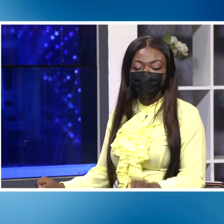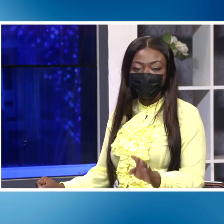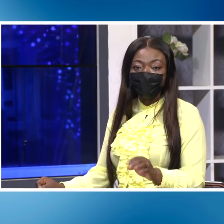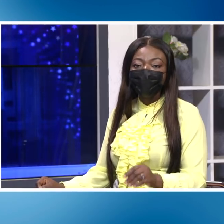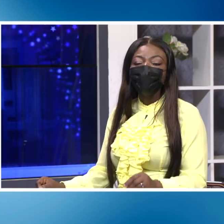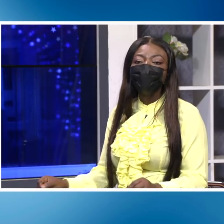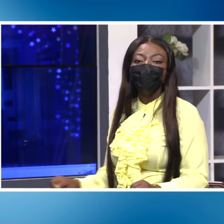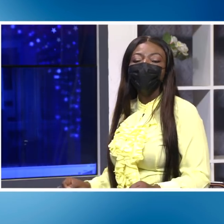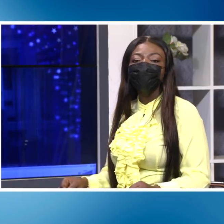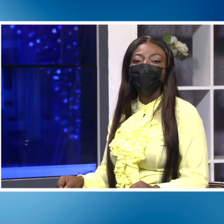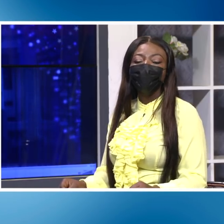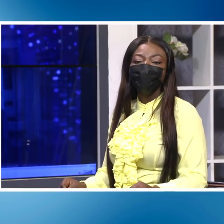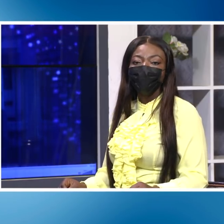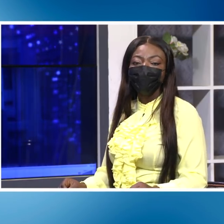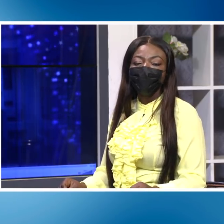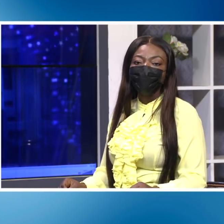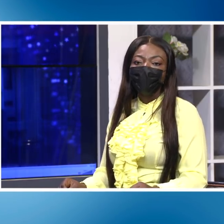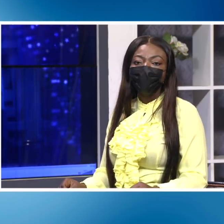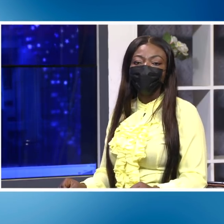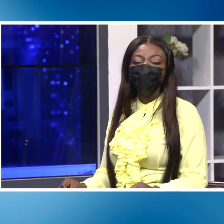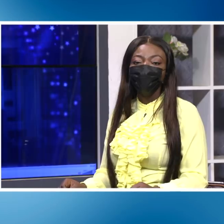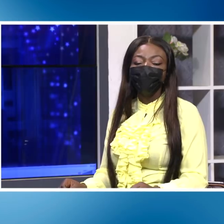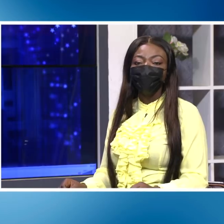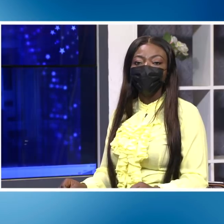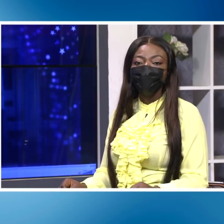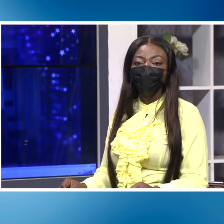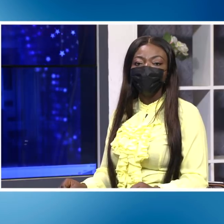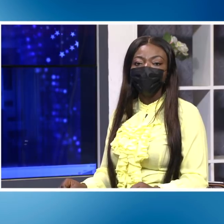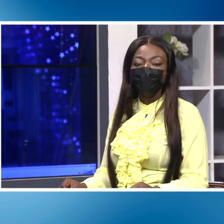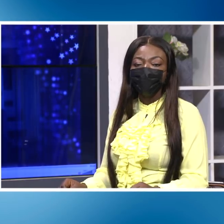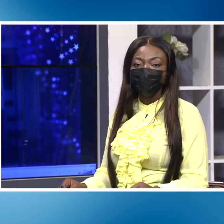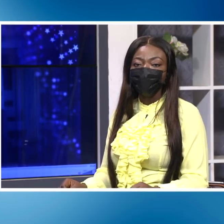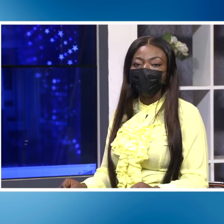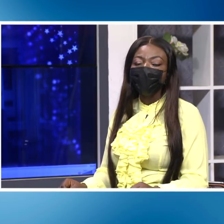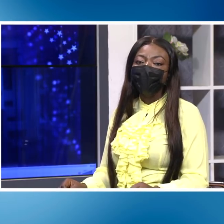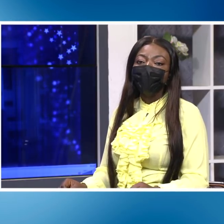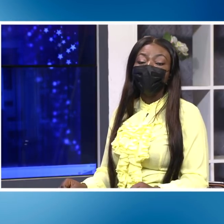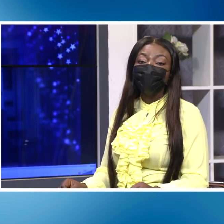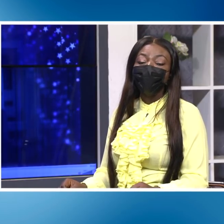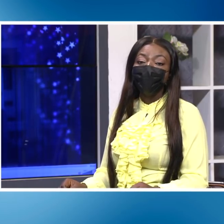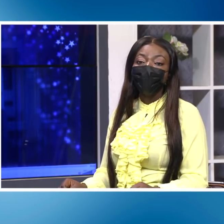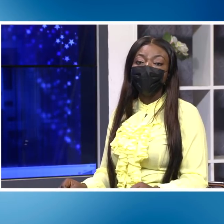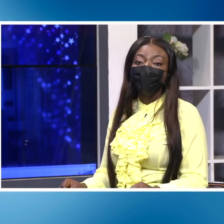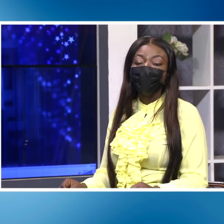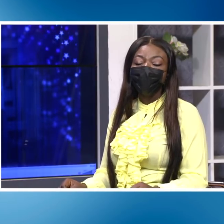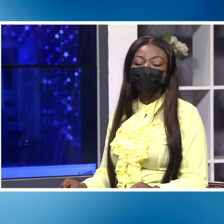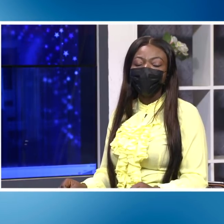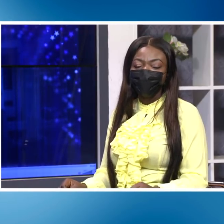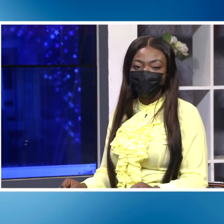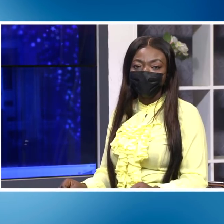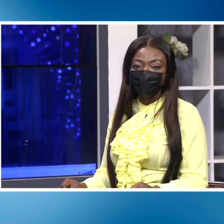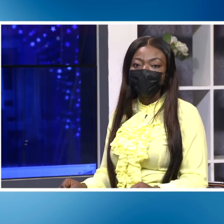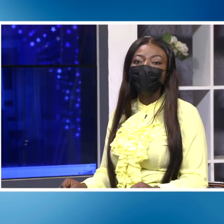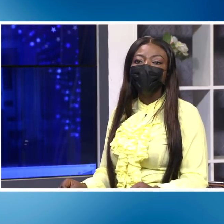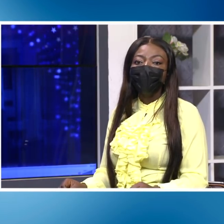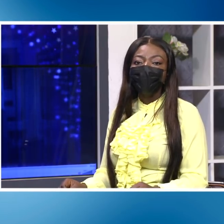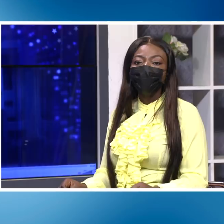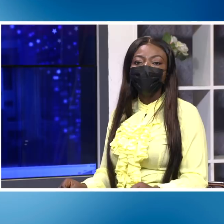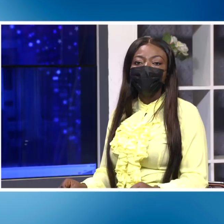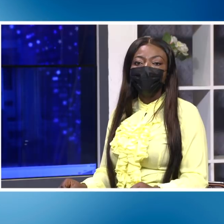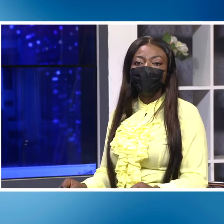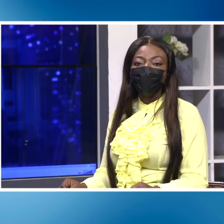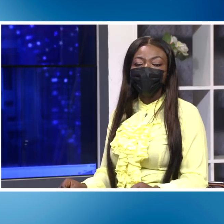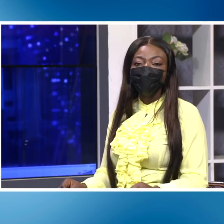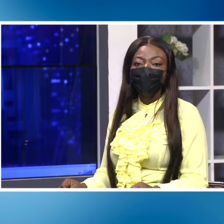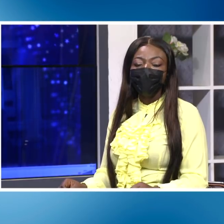emeto ho no mo ye wa twen ye mu a ye twen se esunsunsanso ne betumi abetodwa na medical e de atodwa fa